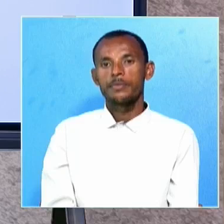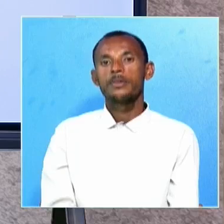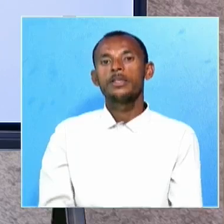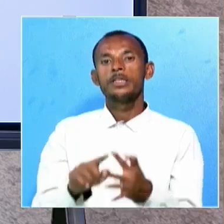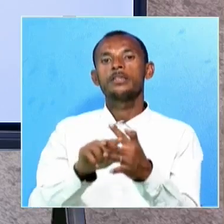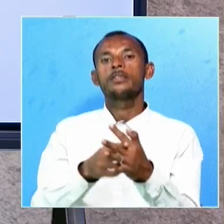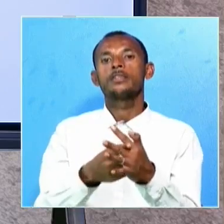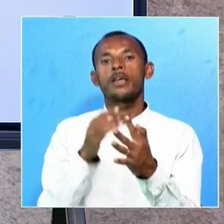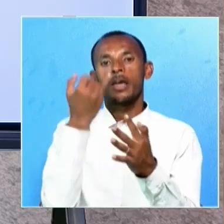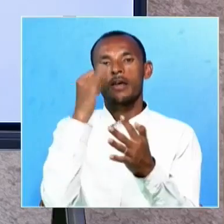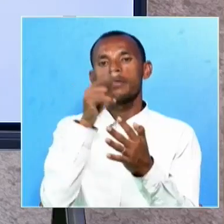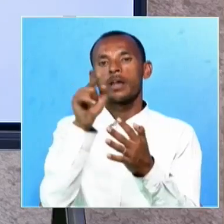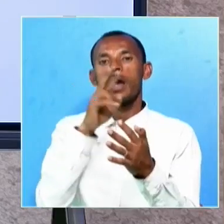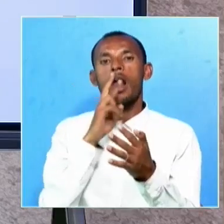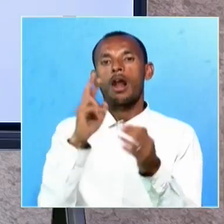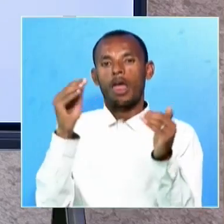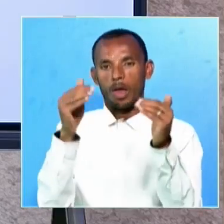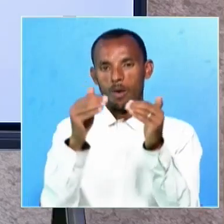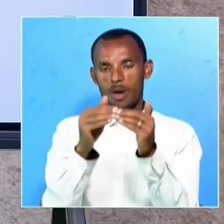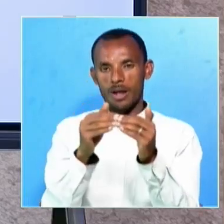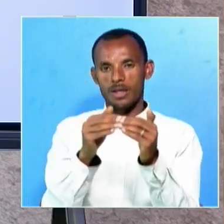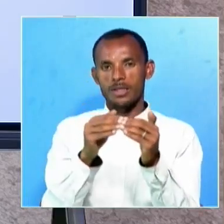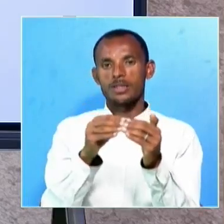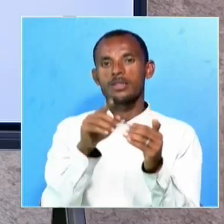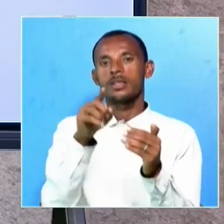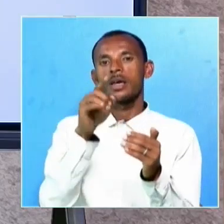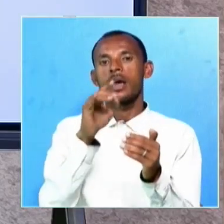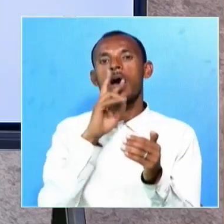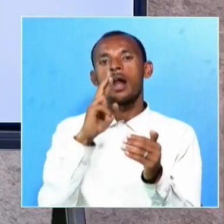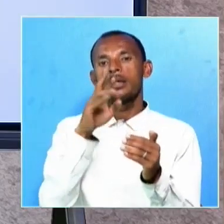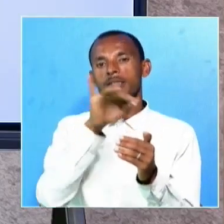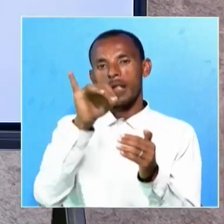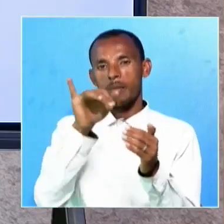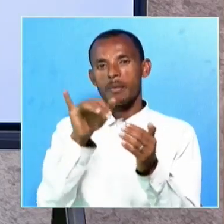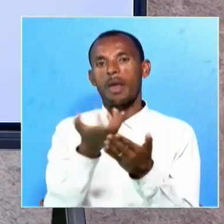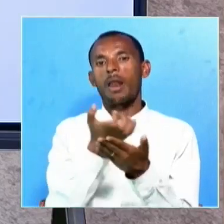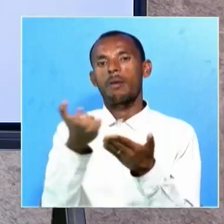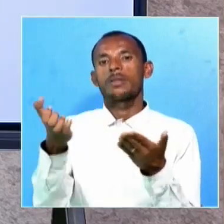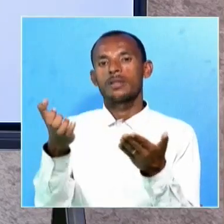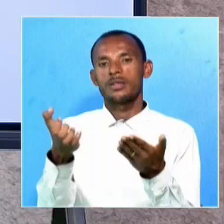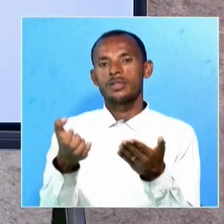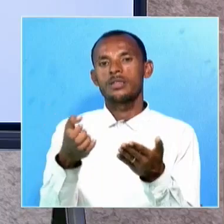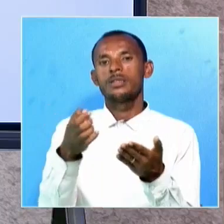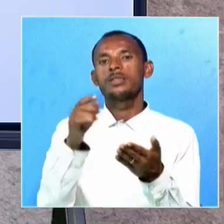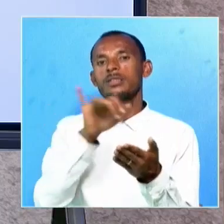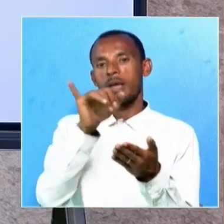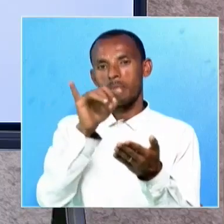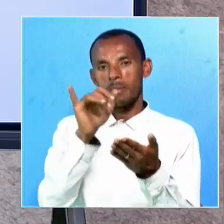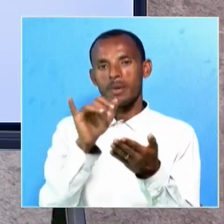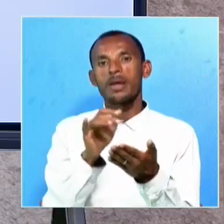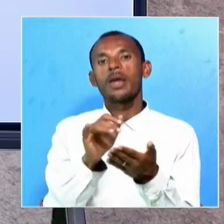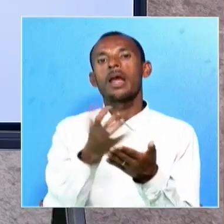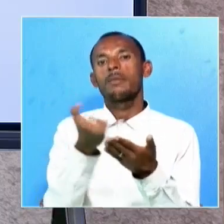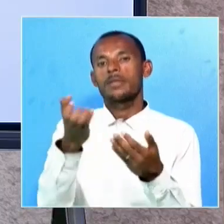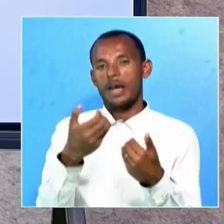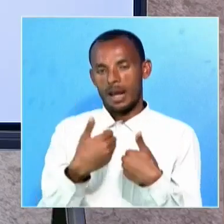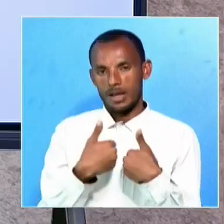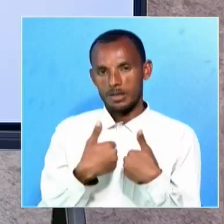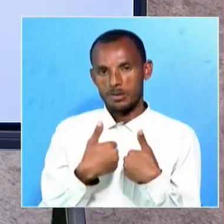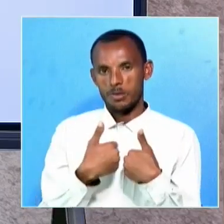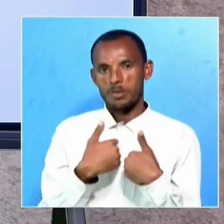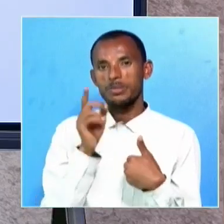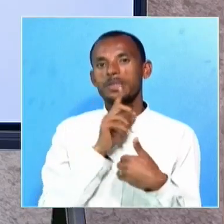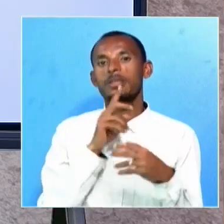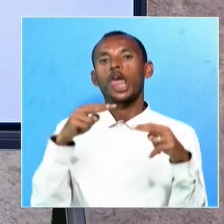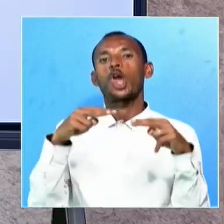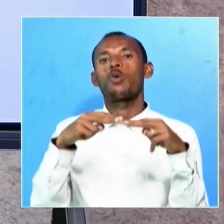Since if they are equal, they have identical the same element. They have the same element. So when you count the number of elements, also